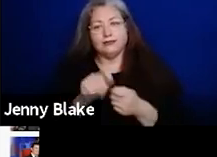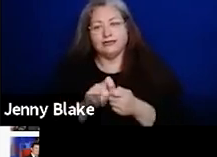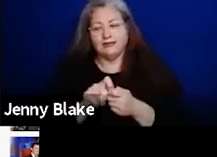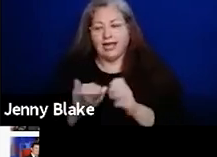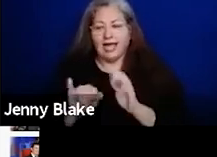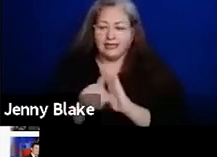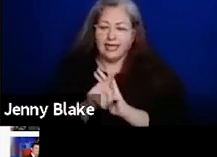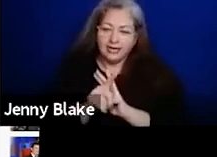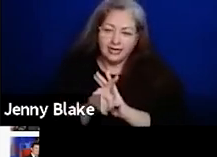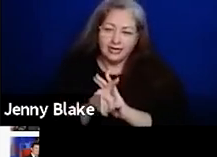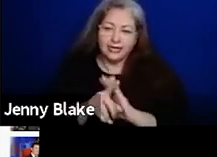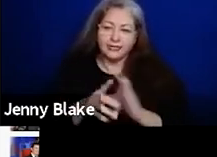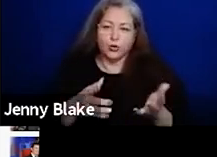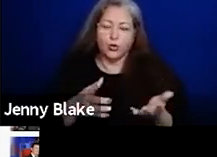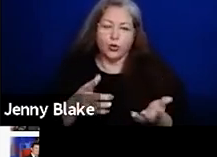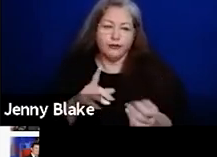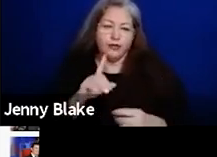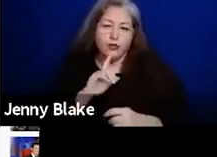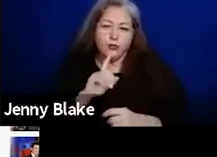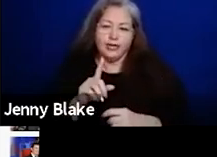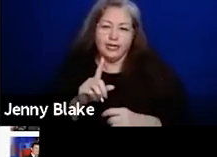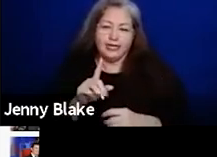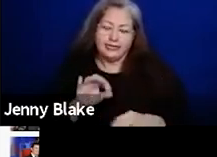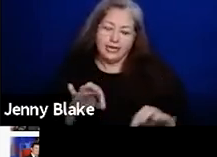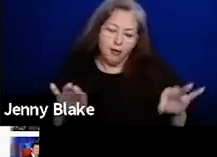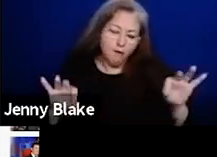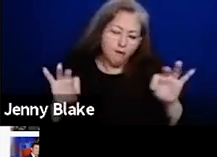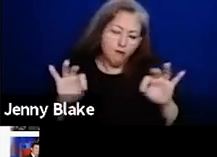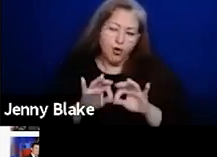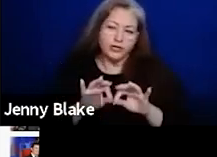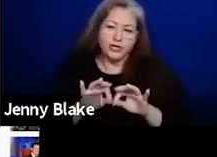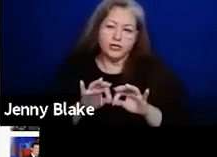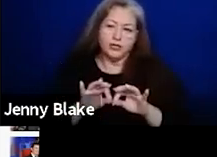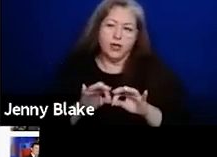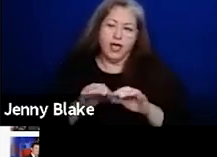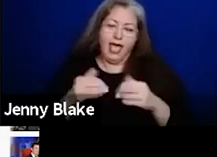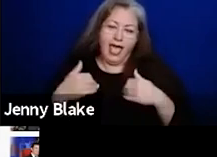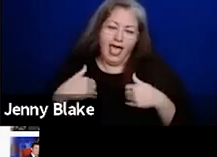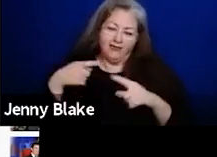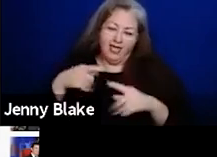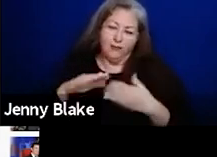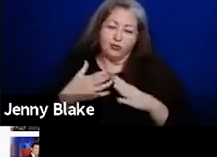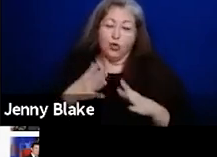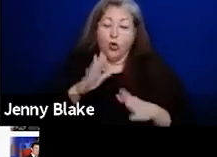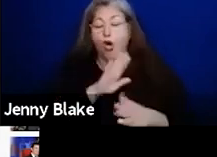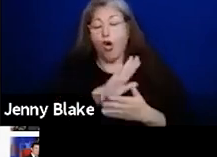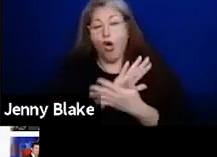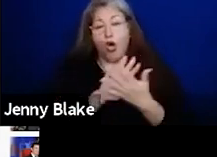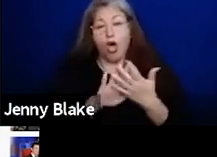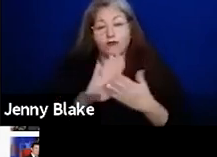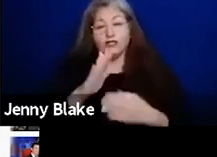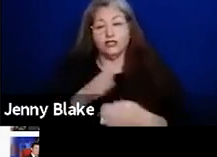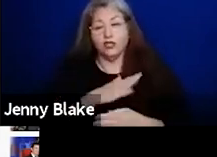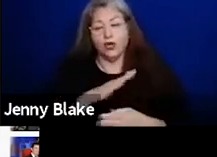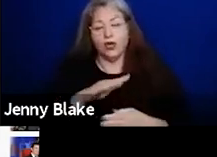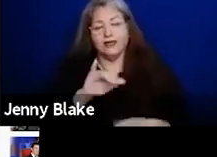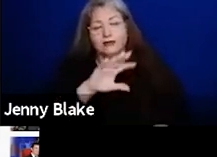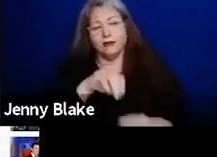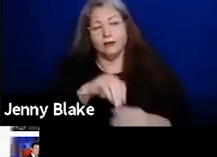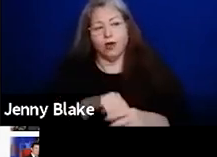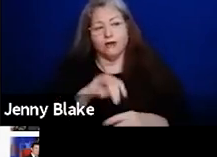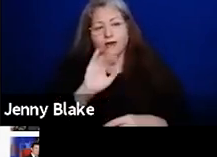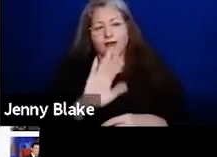identity, which really it's crucial to have a community. So her songs were part of this